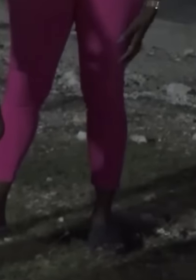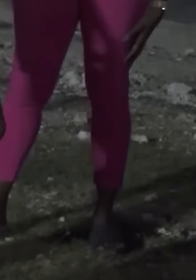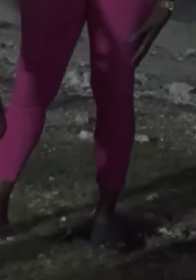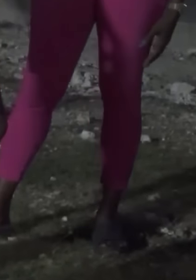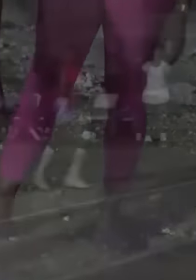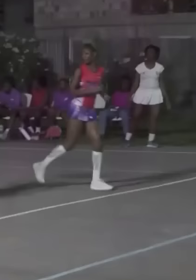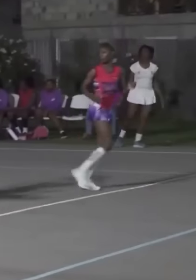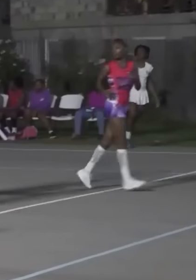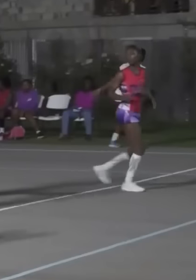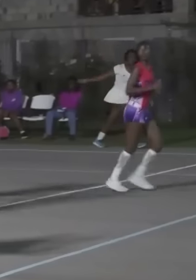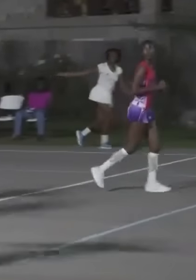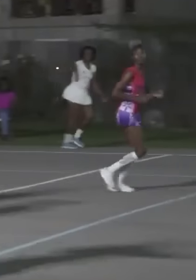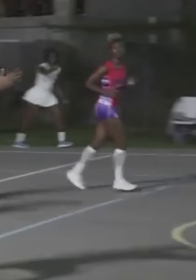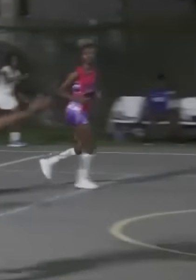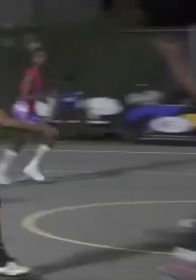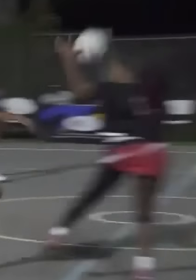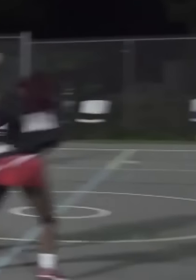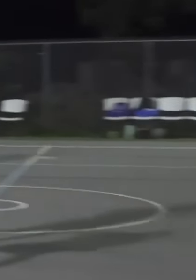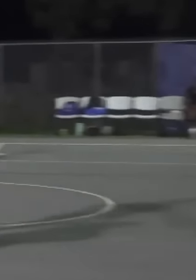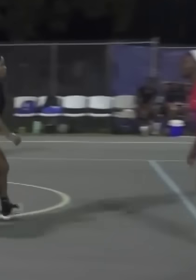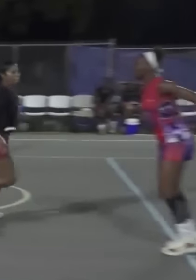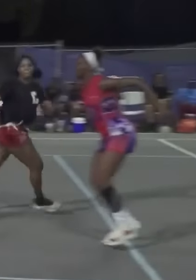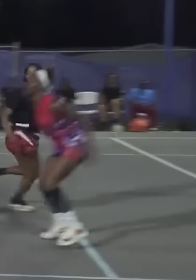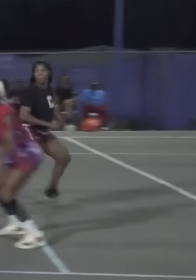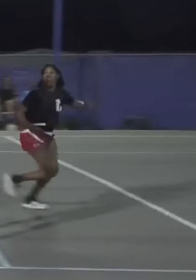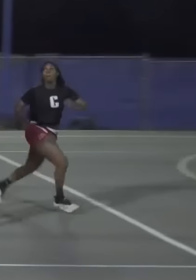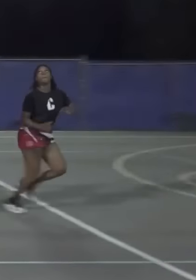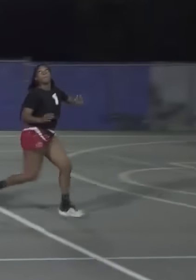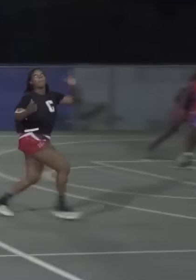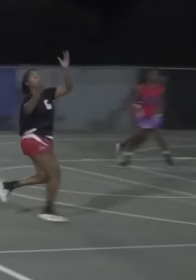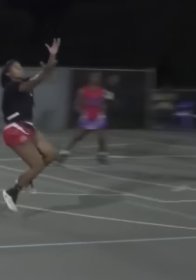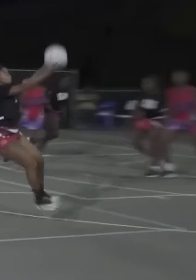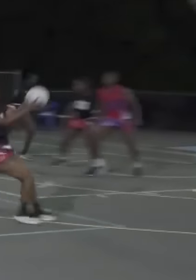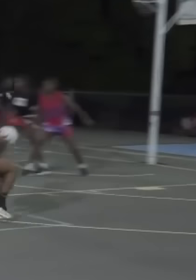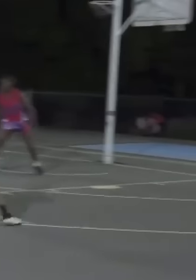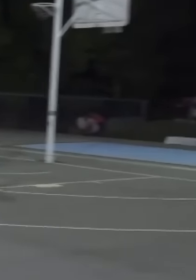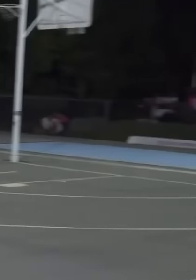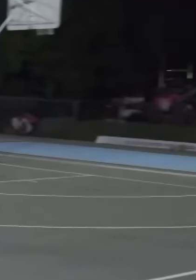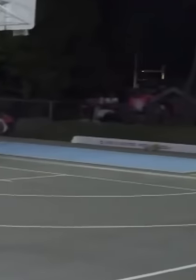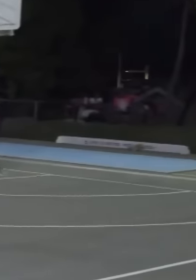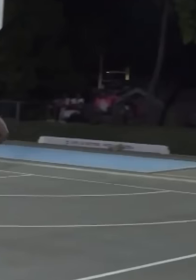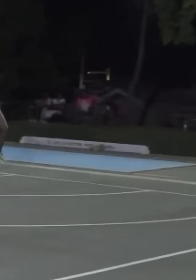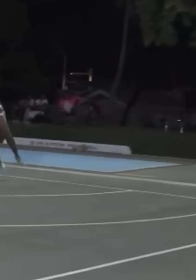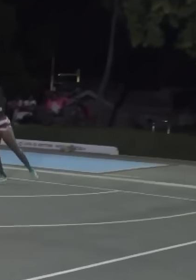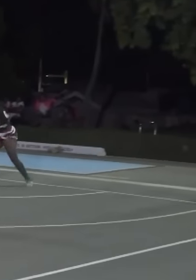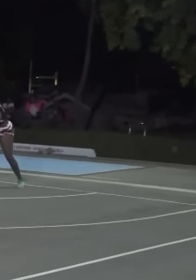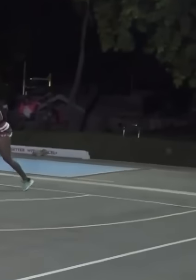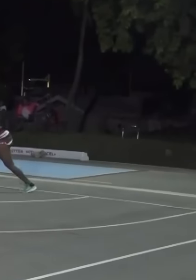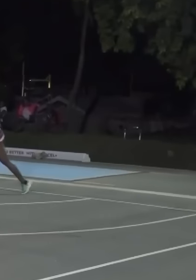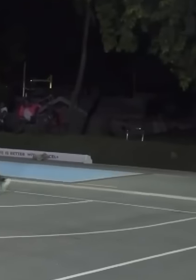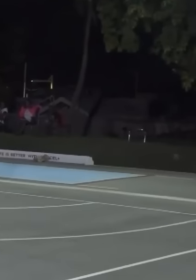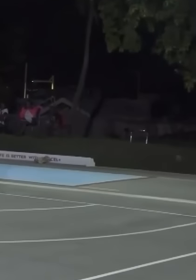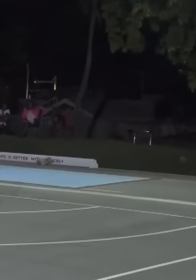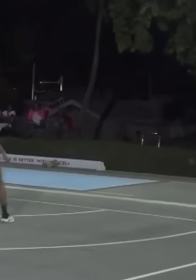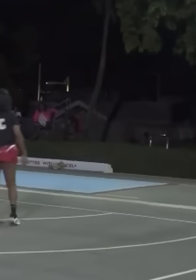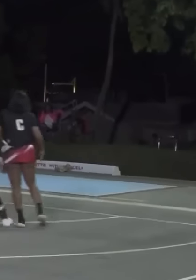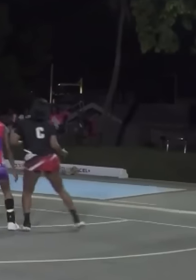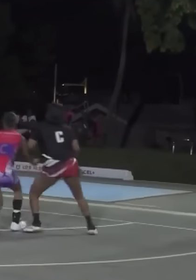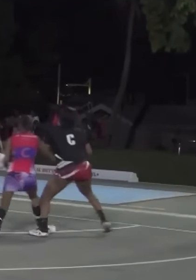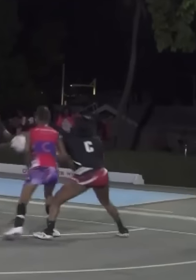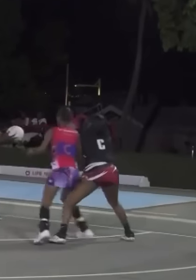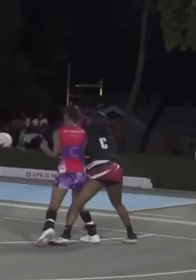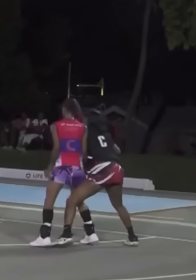League match between Pride of Villa in the Black Bibs and St. Barnabas. Villa held the edge the entire game. After all, they had the true